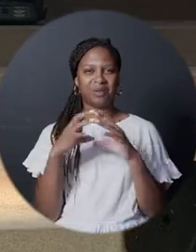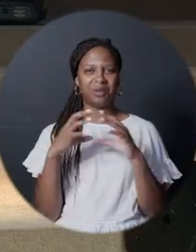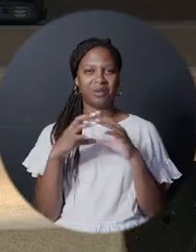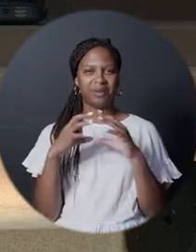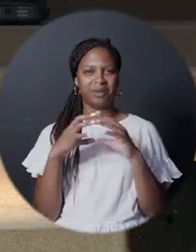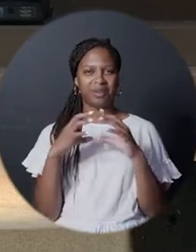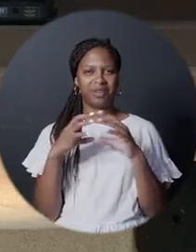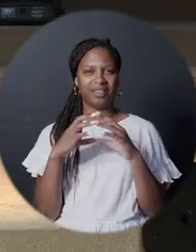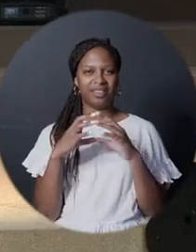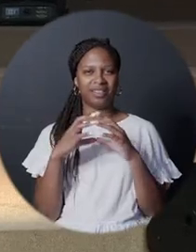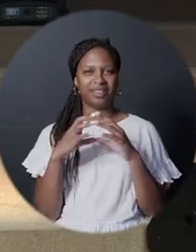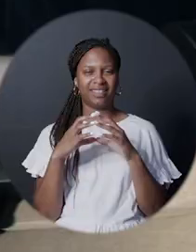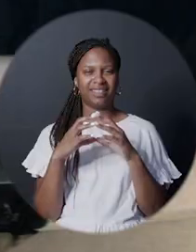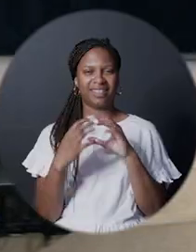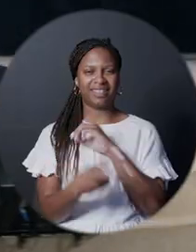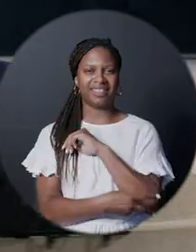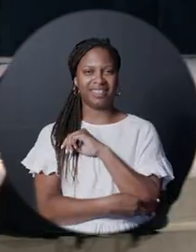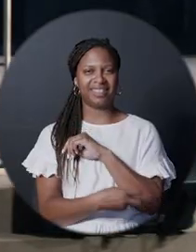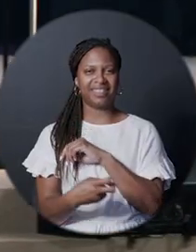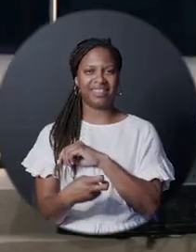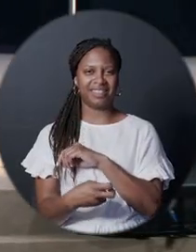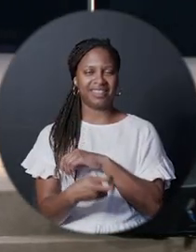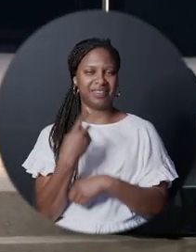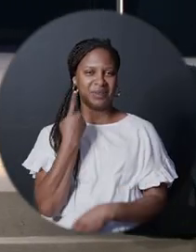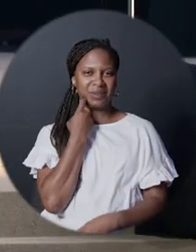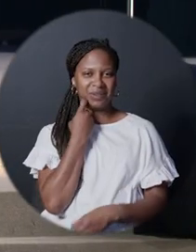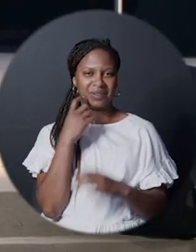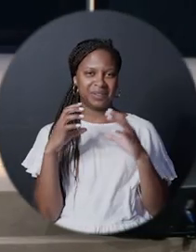I just stole the ball.